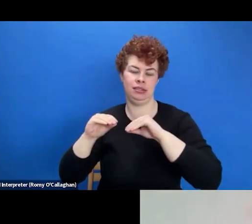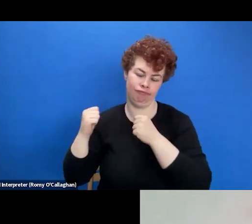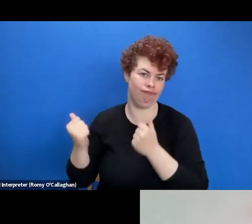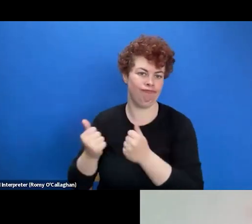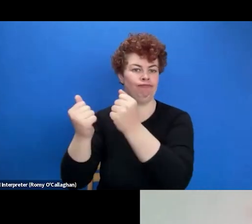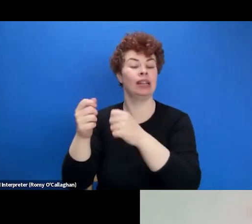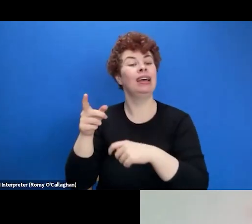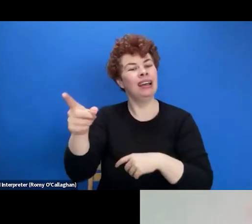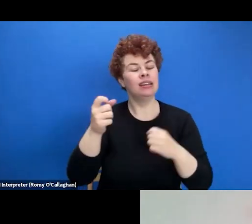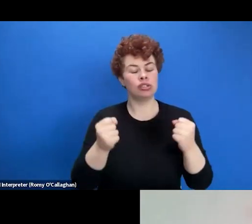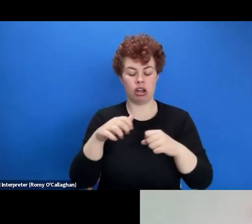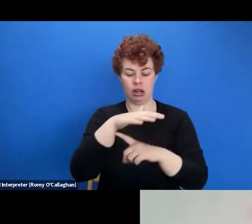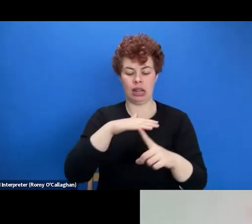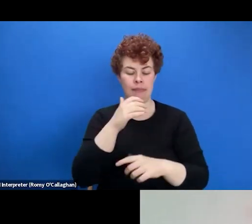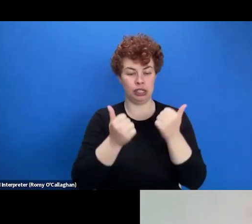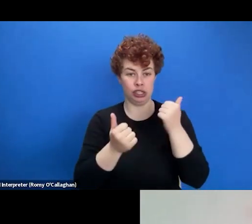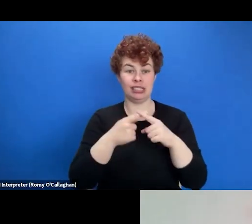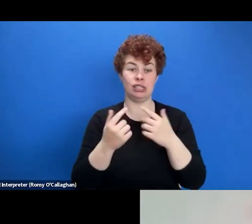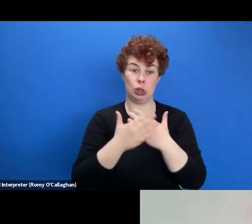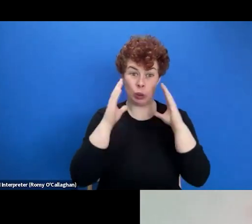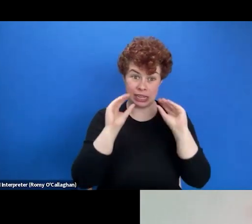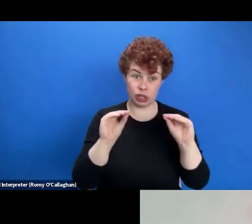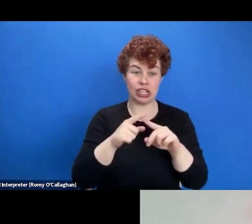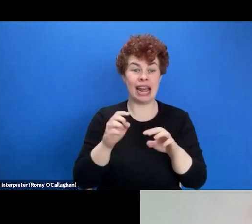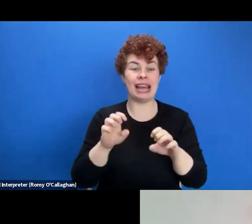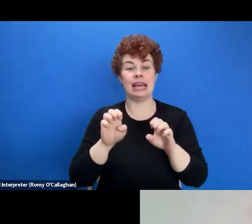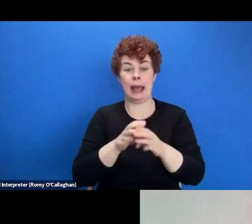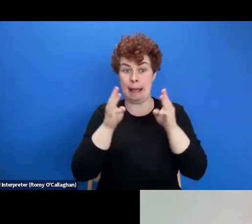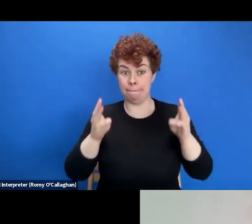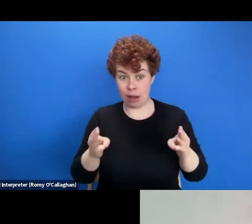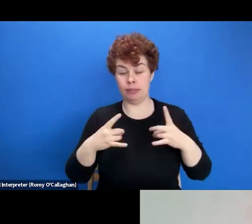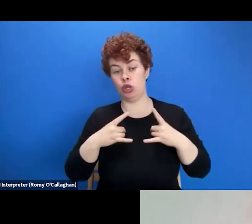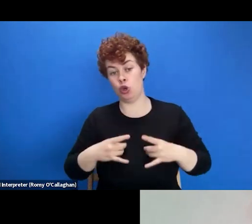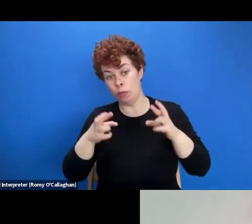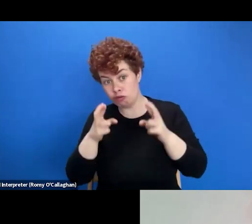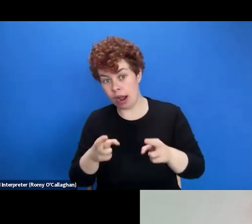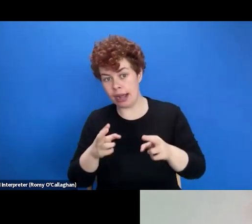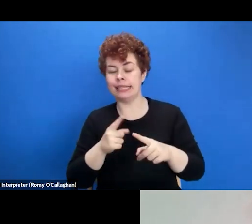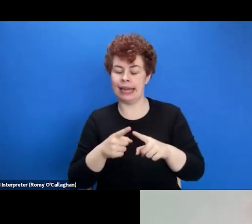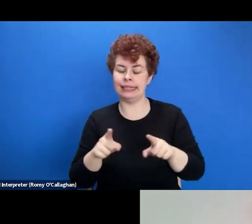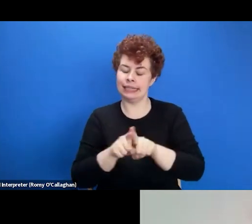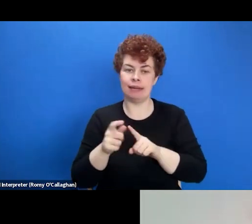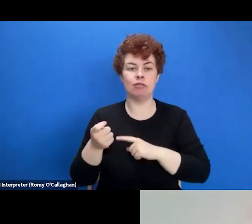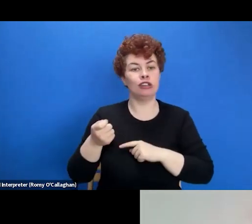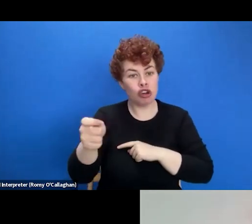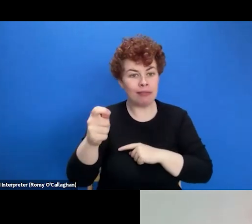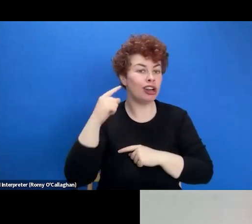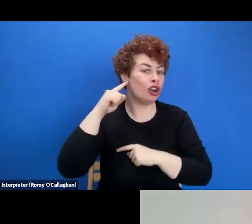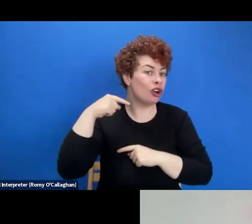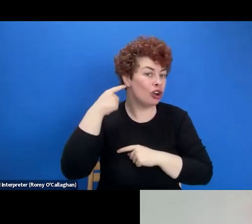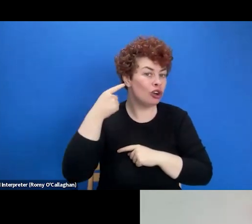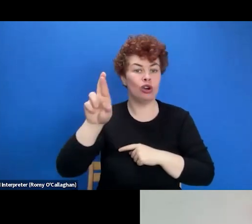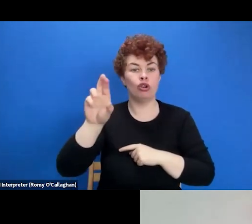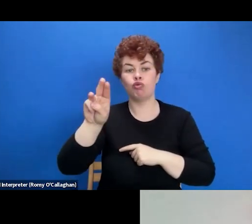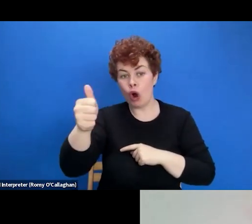projects for climate justice, youth education and empowerment, human rights, and also traveller and Roma rights in Ireland at